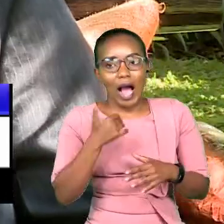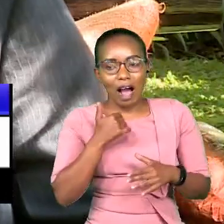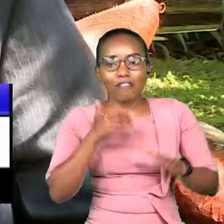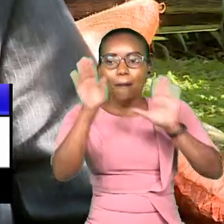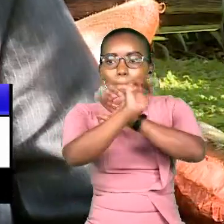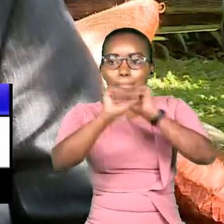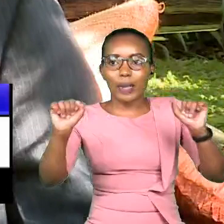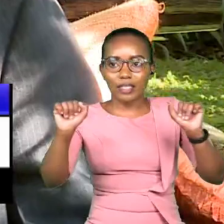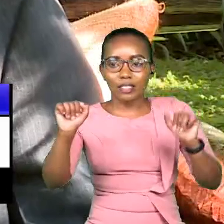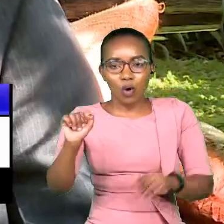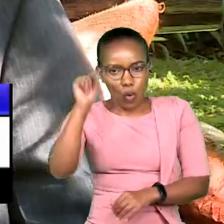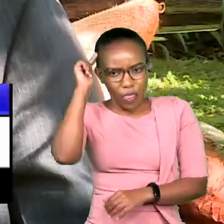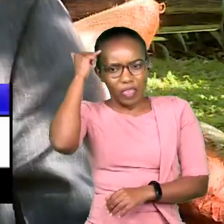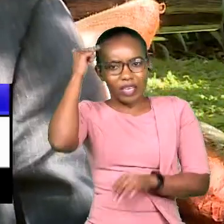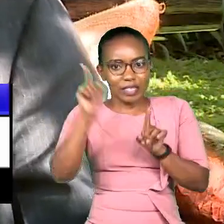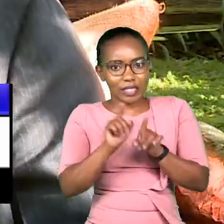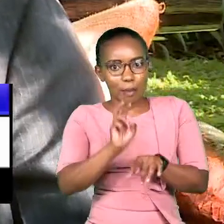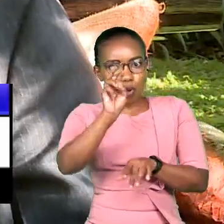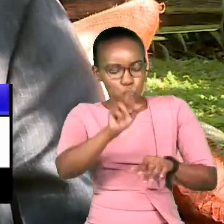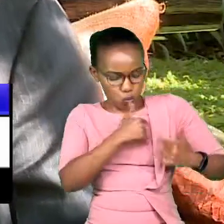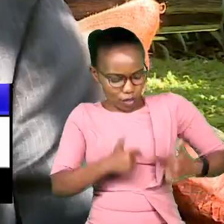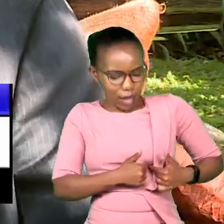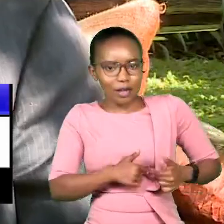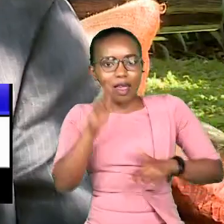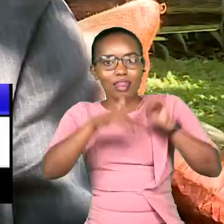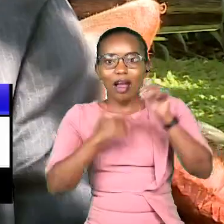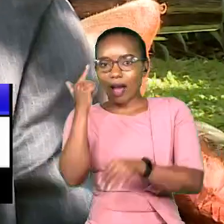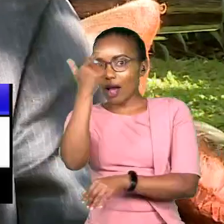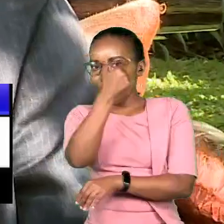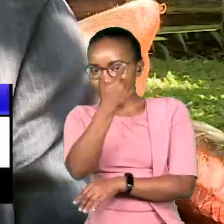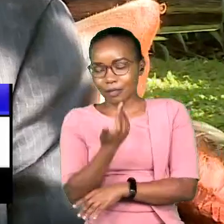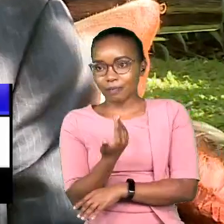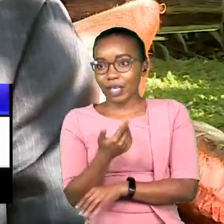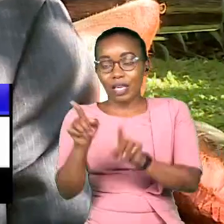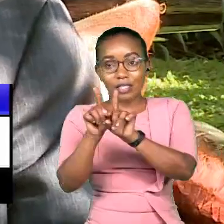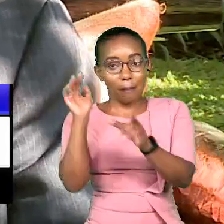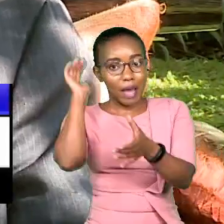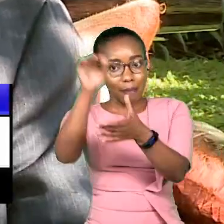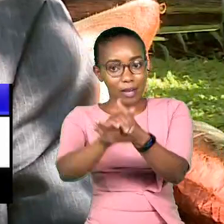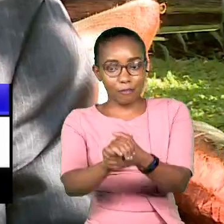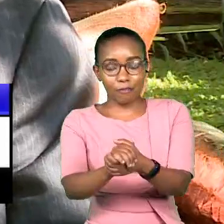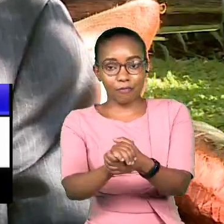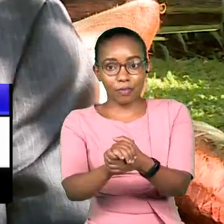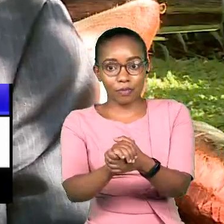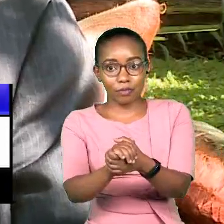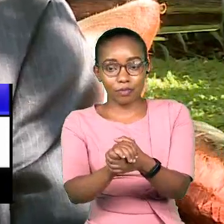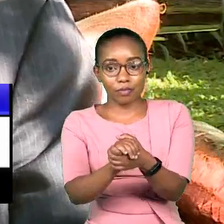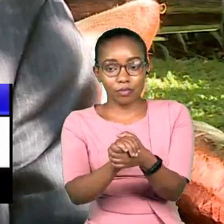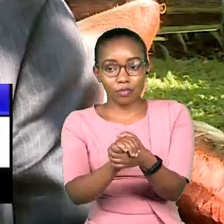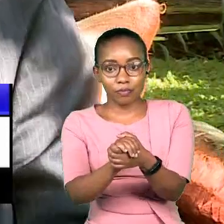thinks and looks with a heart rather than with these eyes. And also, I really believe